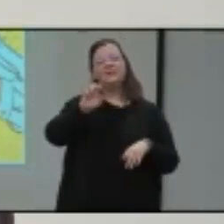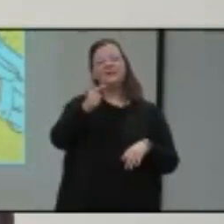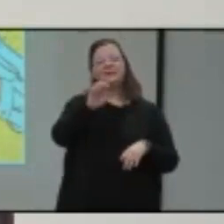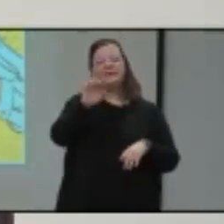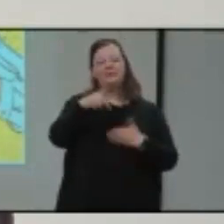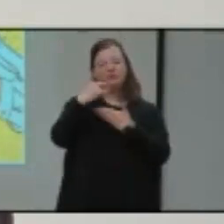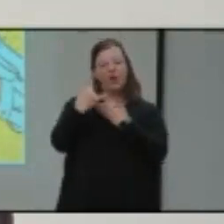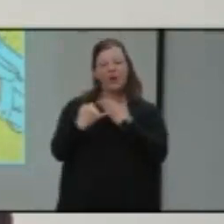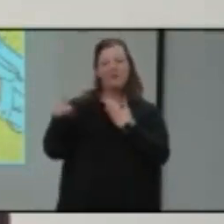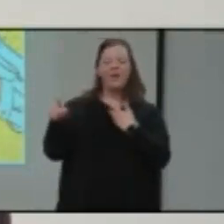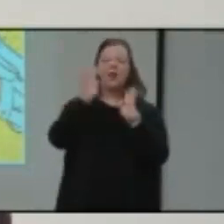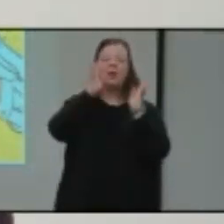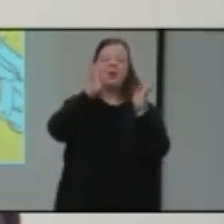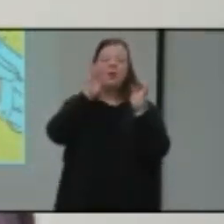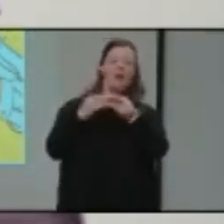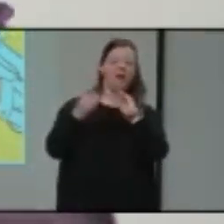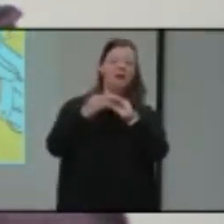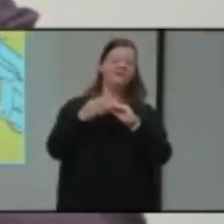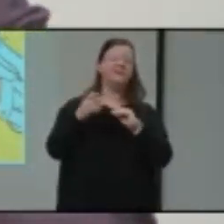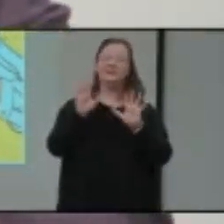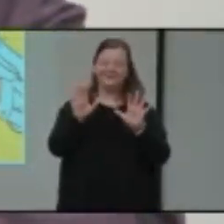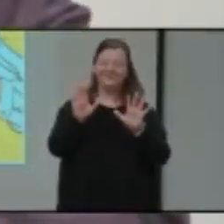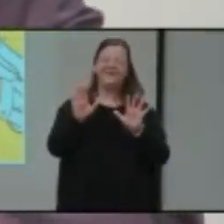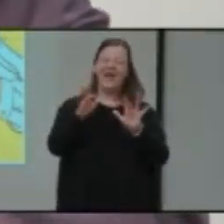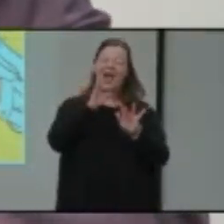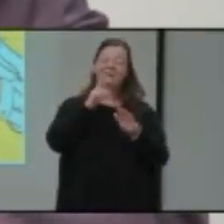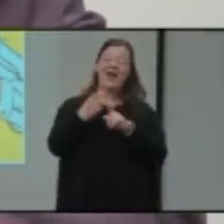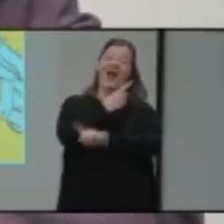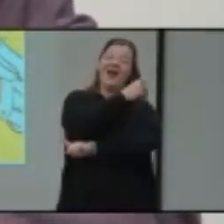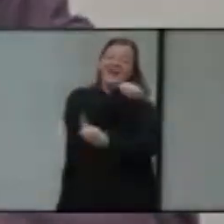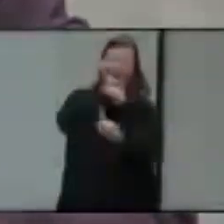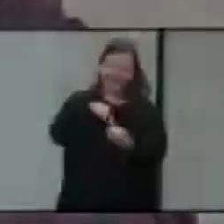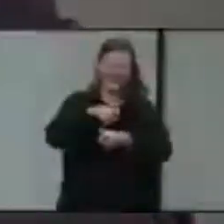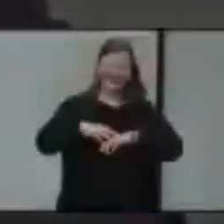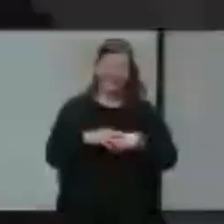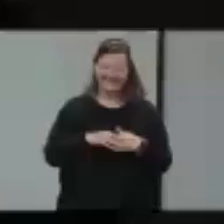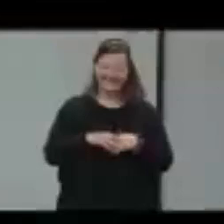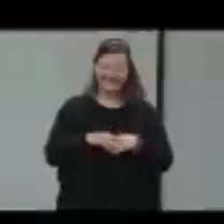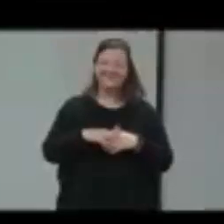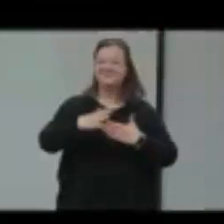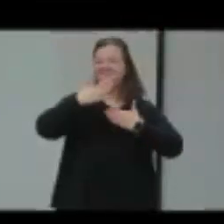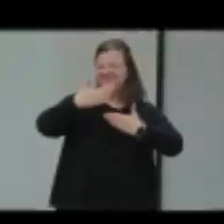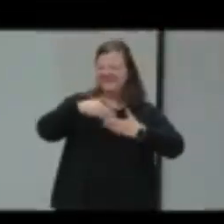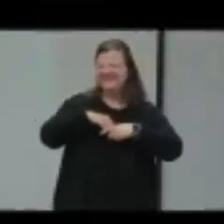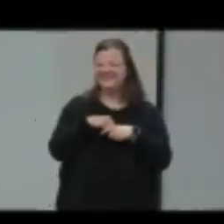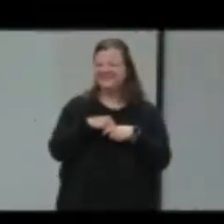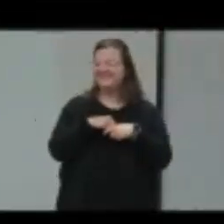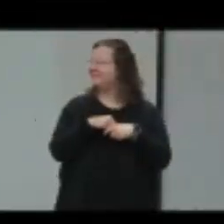I'm off my soapbox. Thank you.